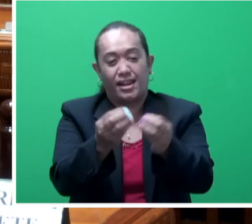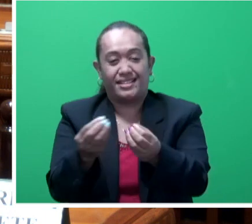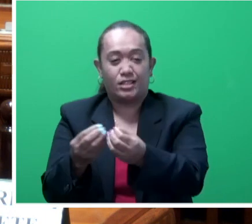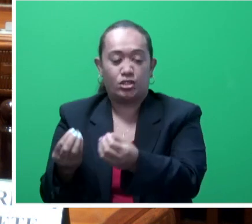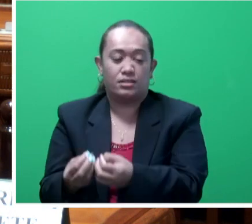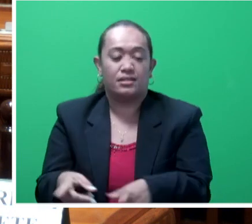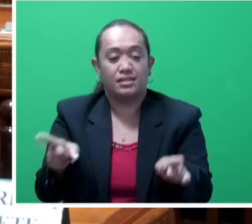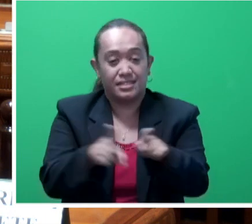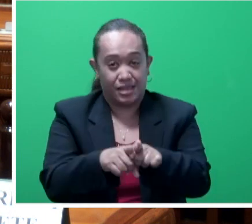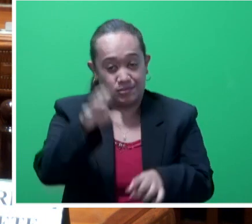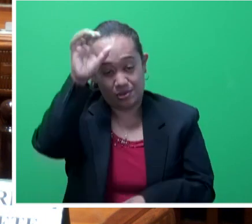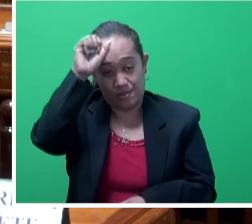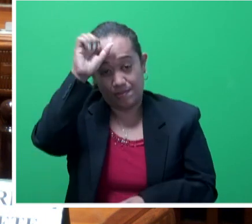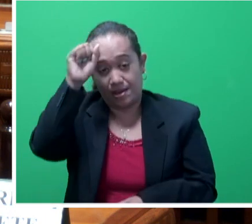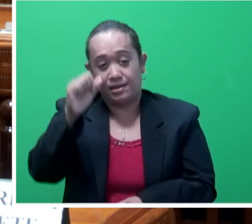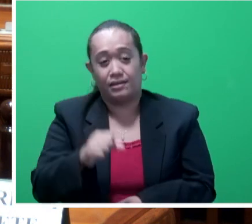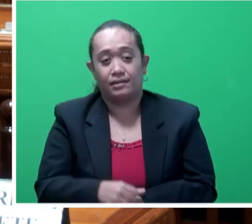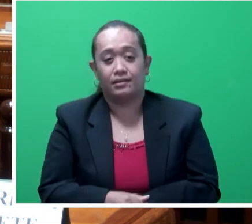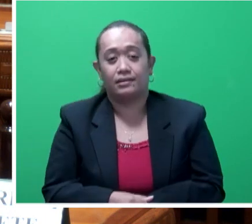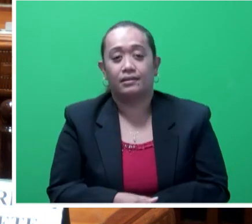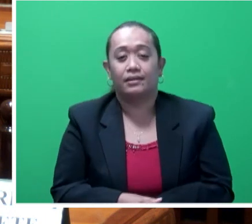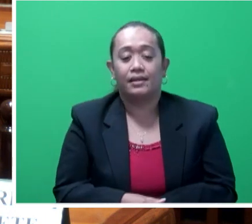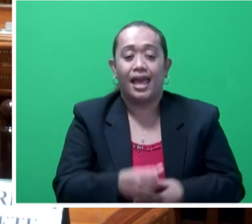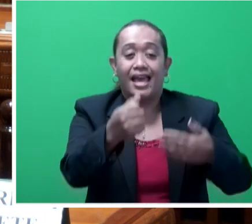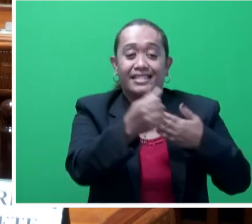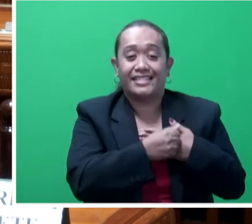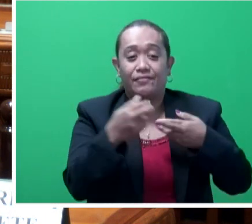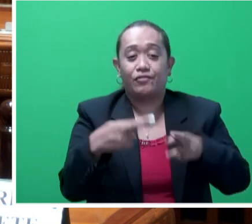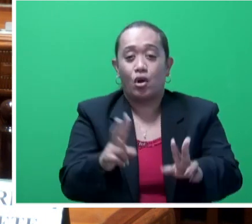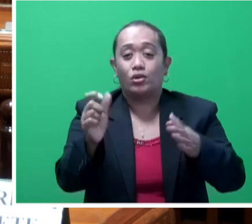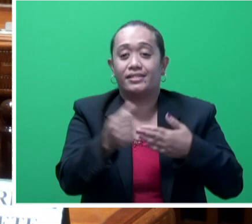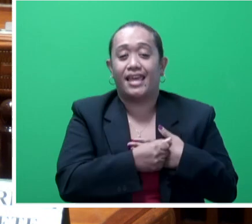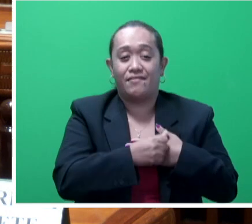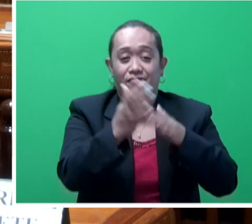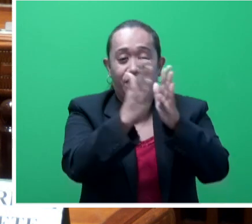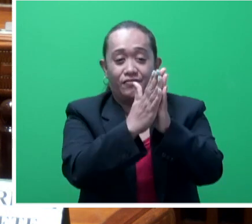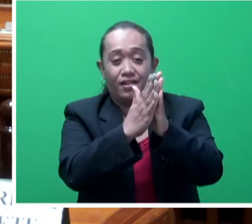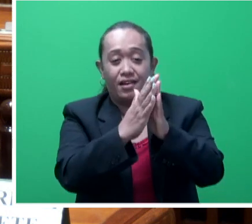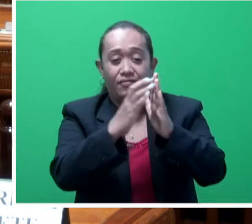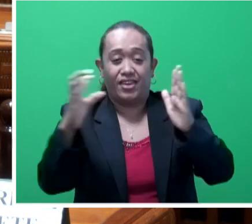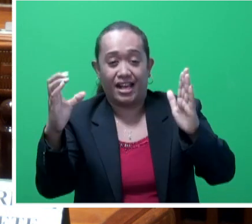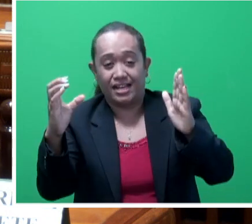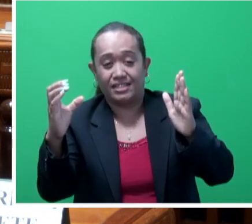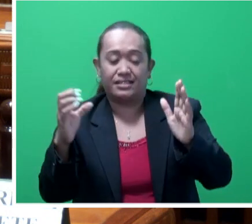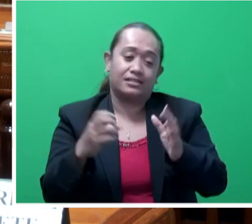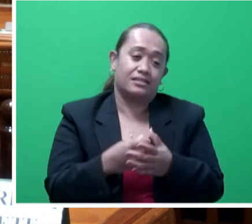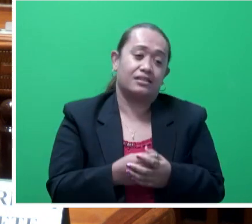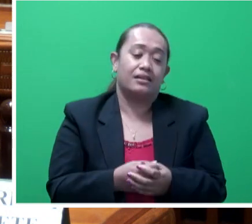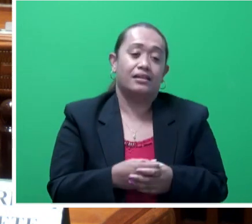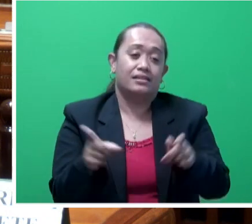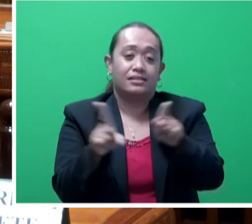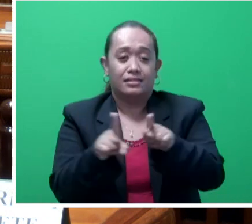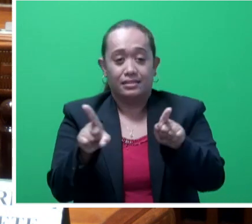recall, Mr. Speaker, sir, the Safer Roads, Safer Vehicles and Safer Drivers launching that was done by the Honourable Prime Minister a